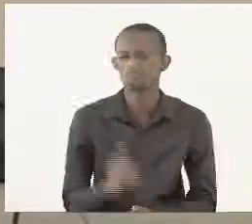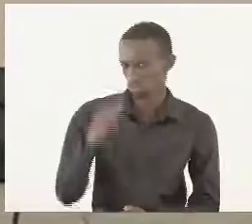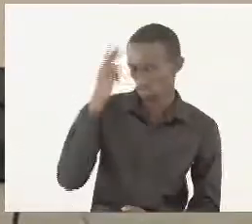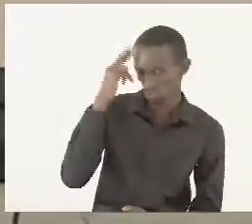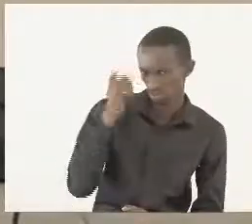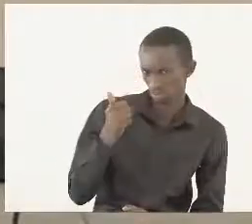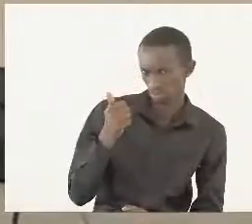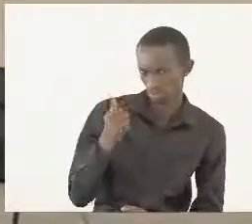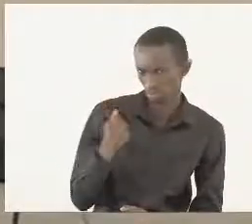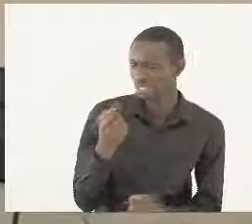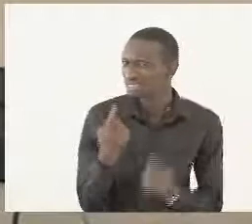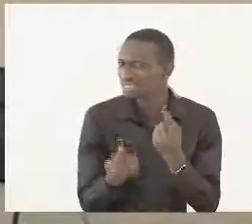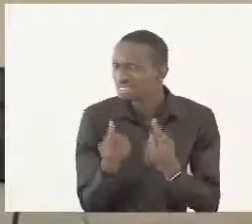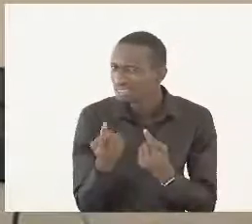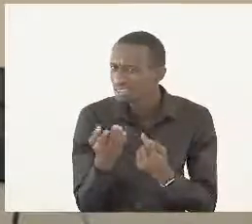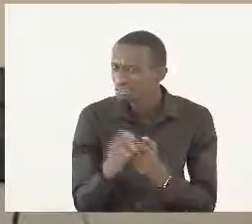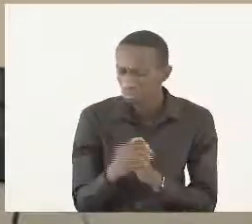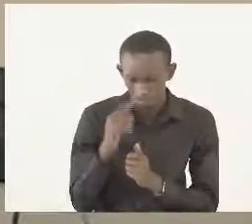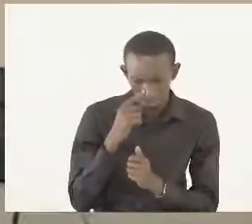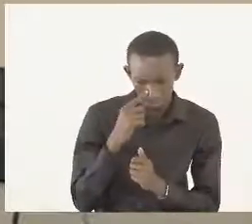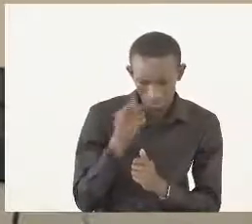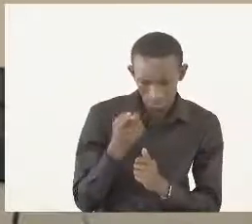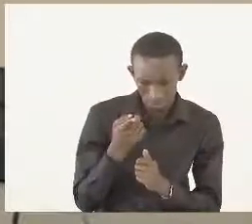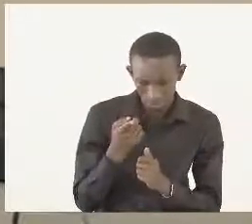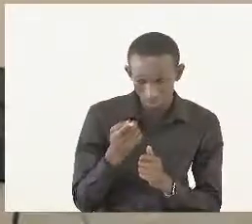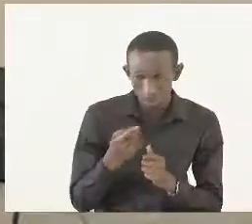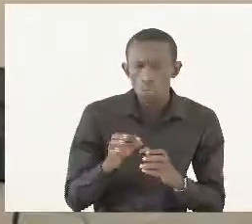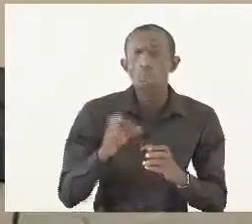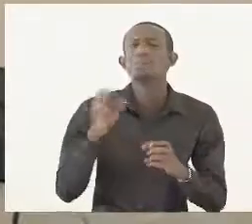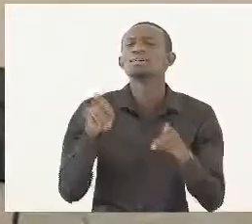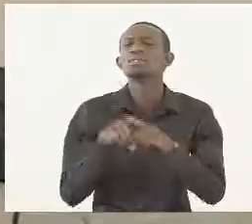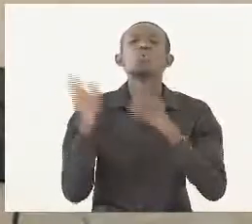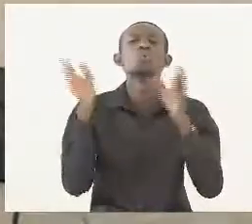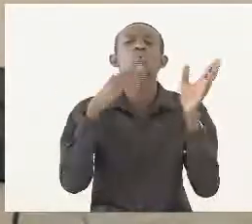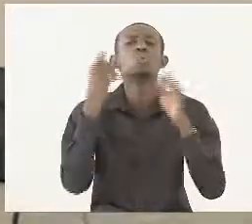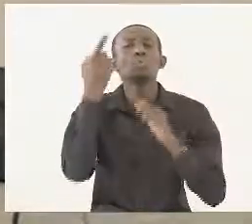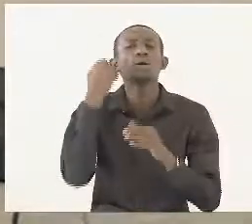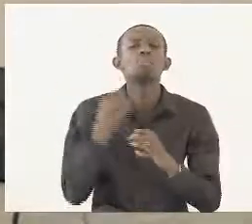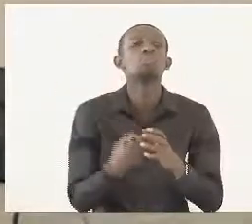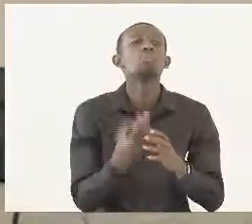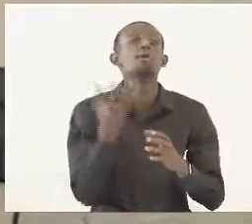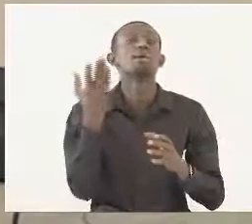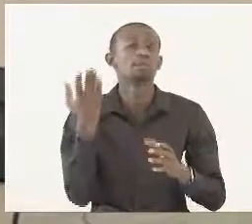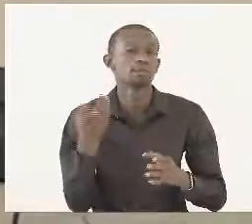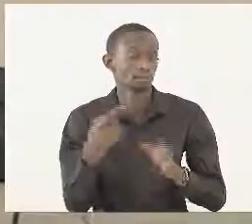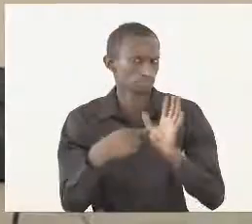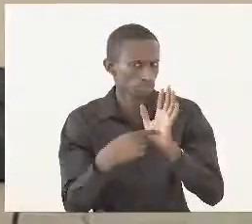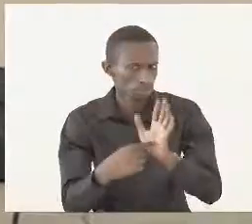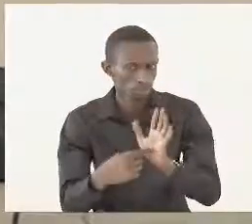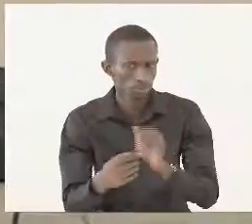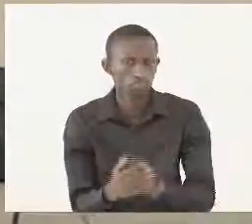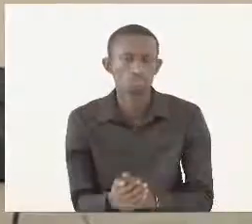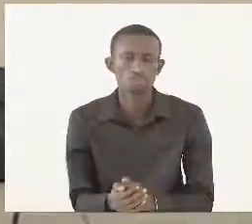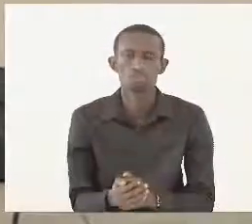remember, there is something which looked like a smoke which was produced. And it shows